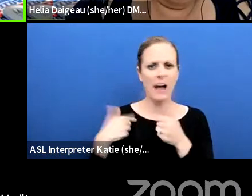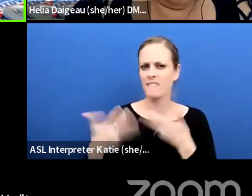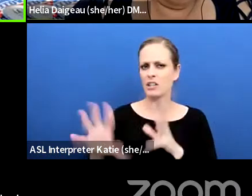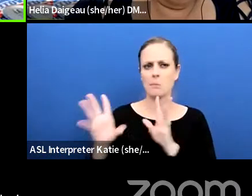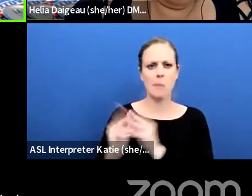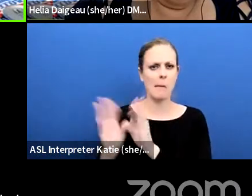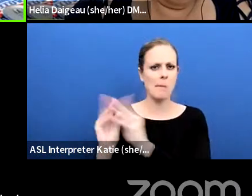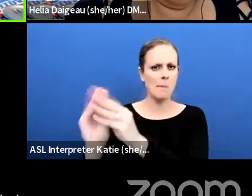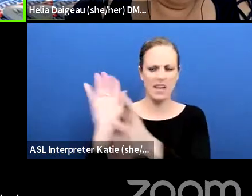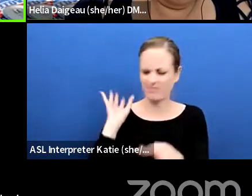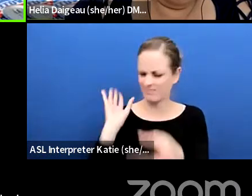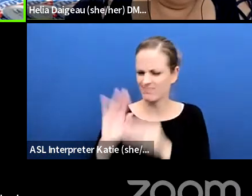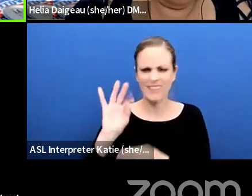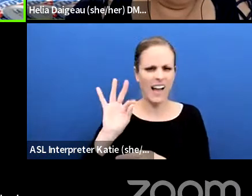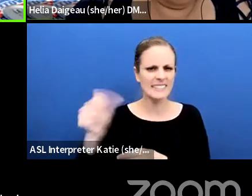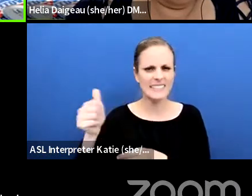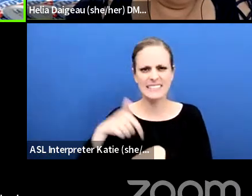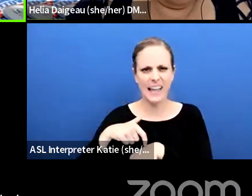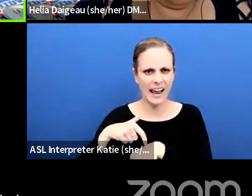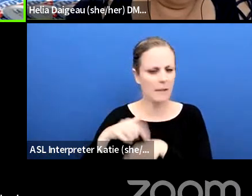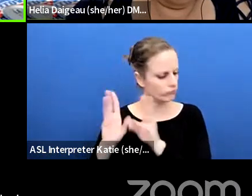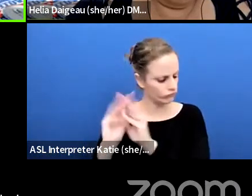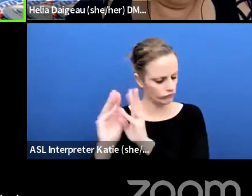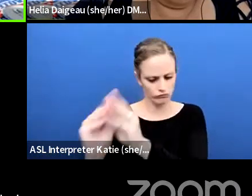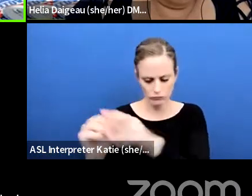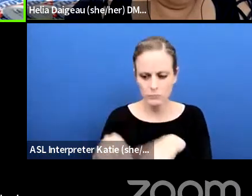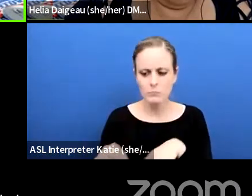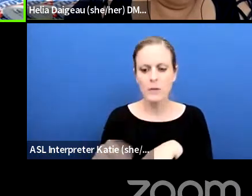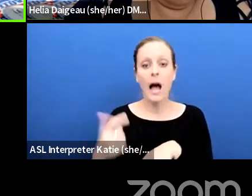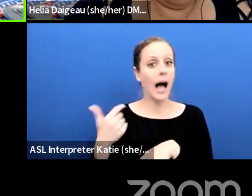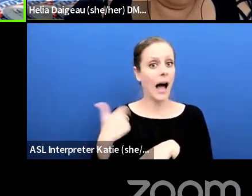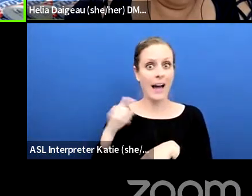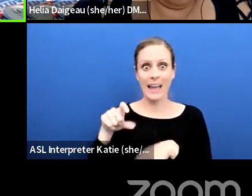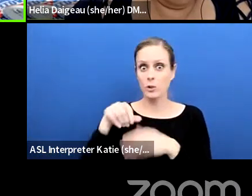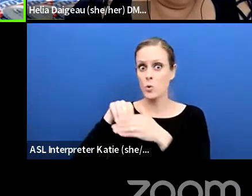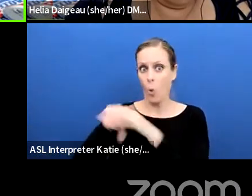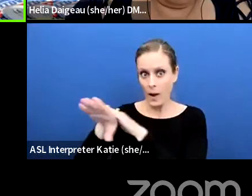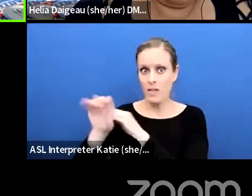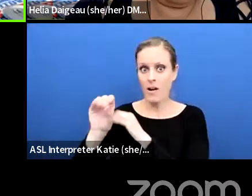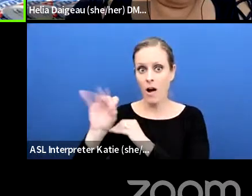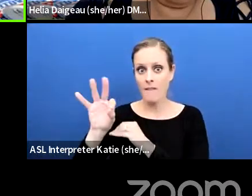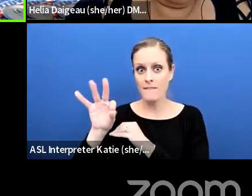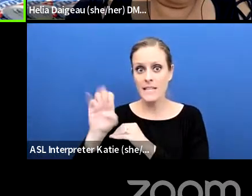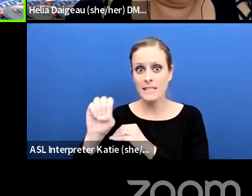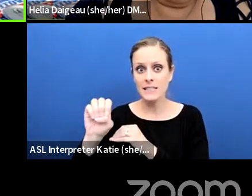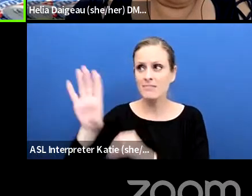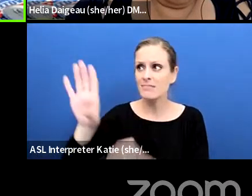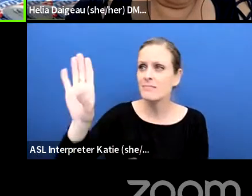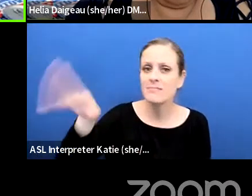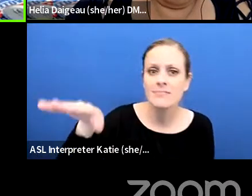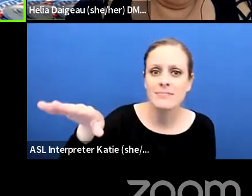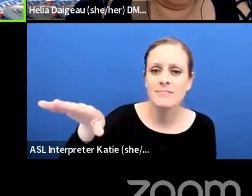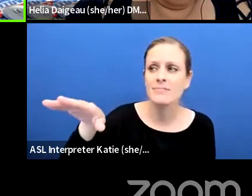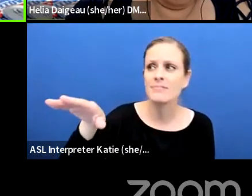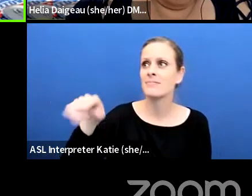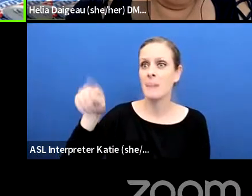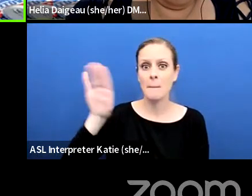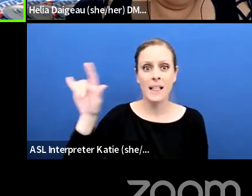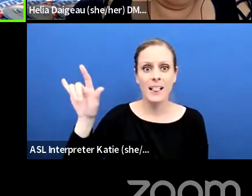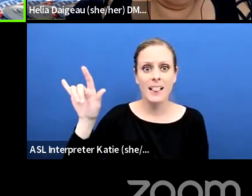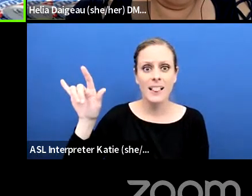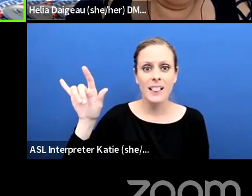over like 9 or 10 times. And I had to go in there and say, hey, this